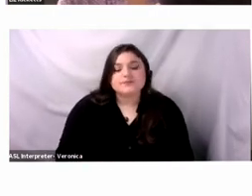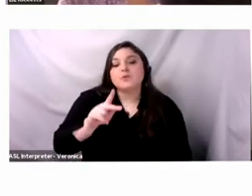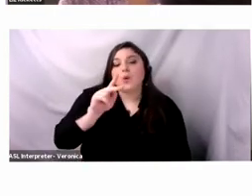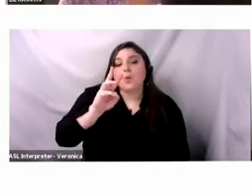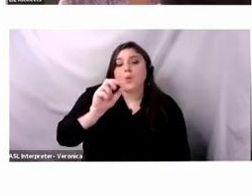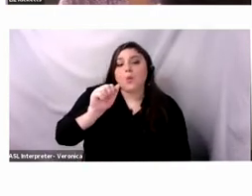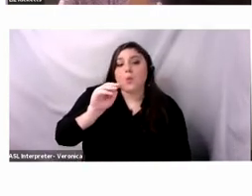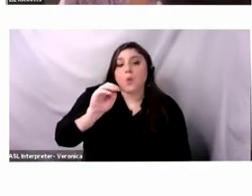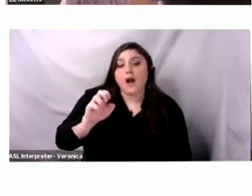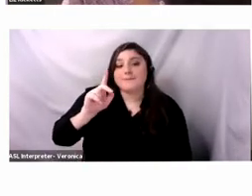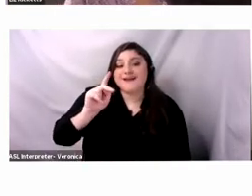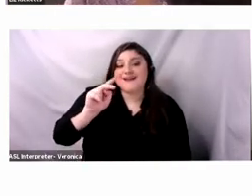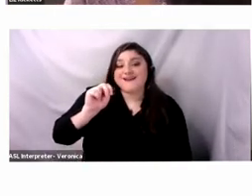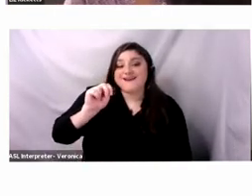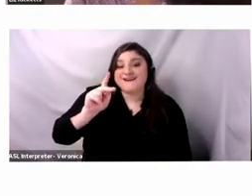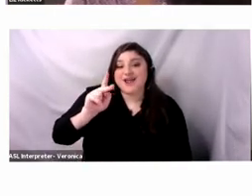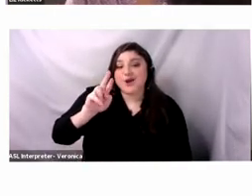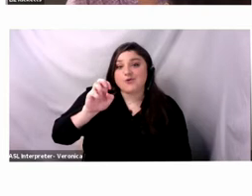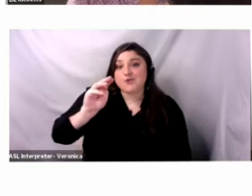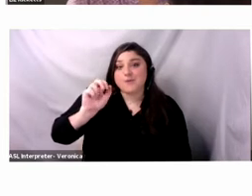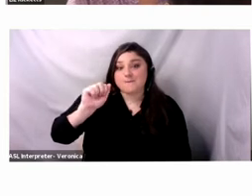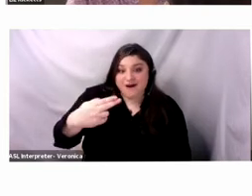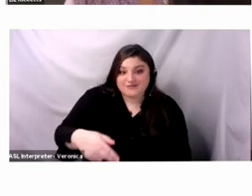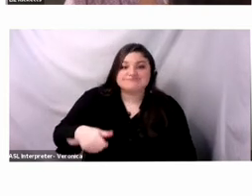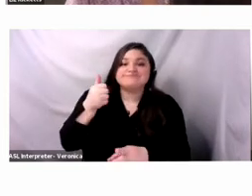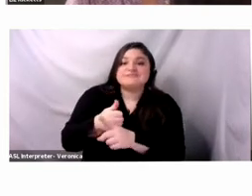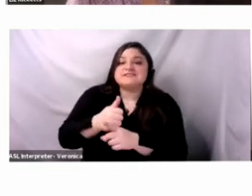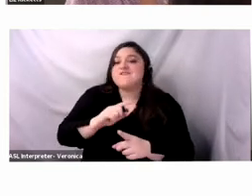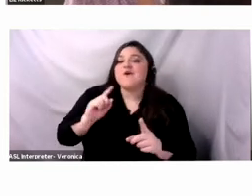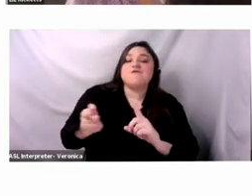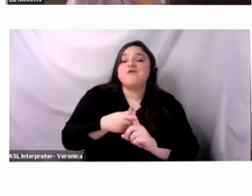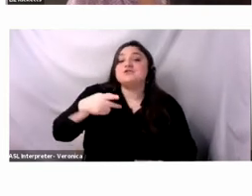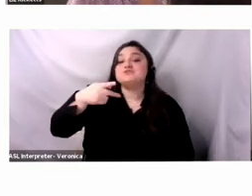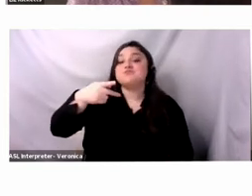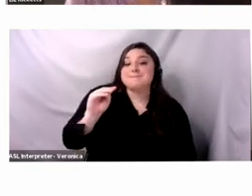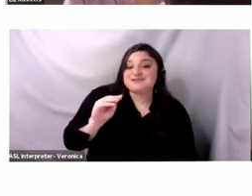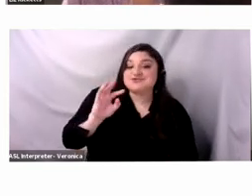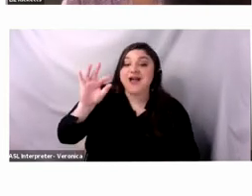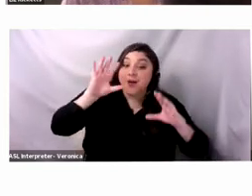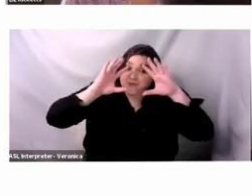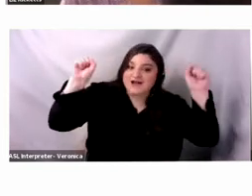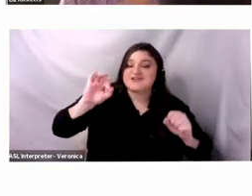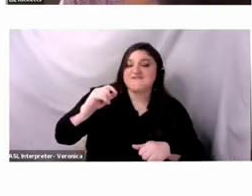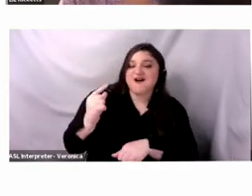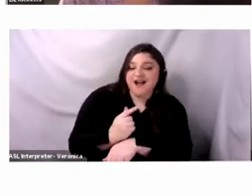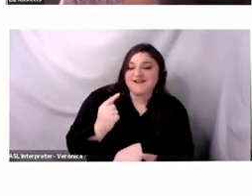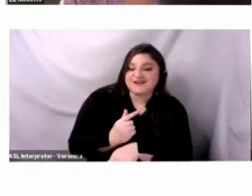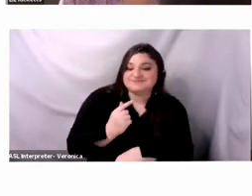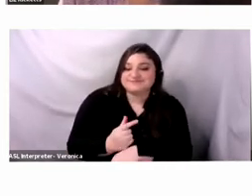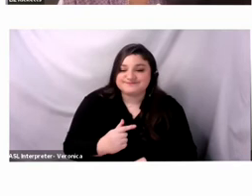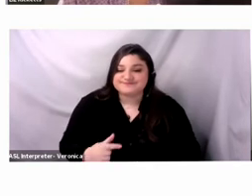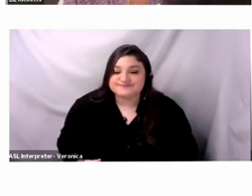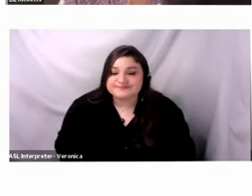the African continent and who coined the term neocolonialism and who I think is long overdue for a Netflix